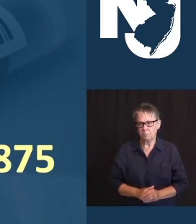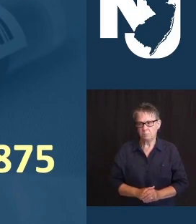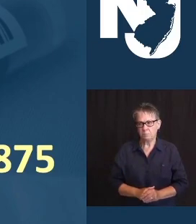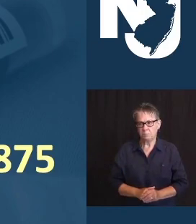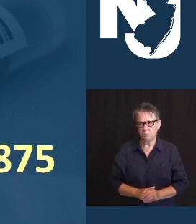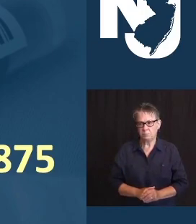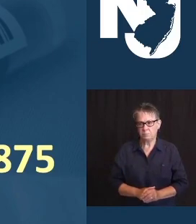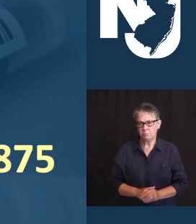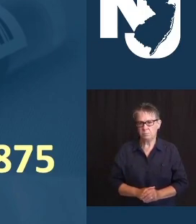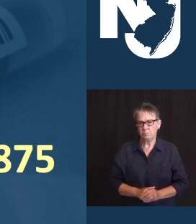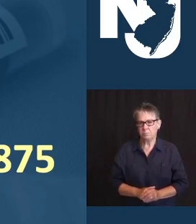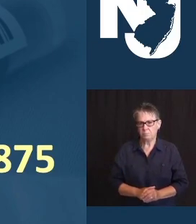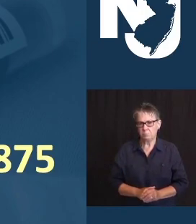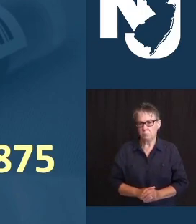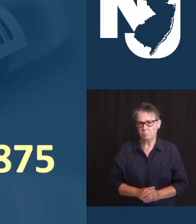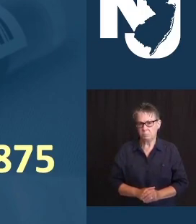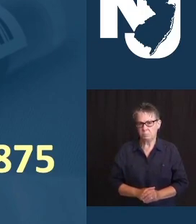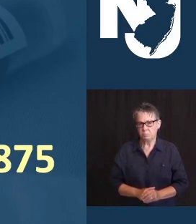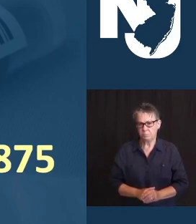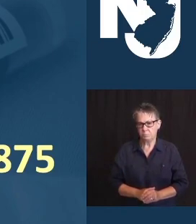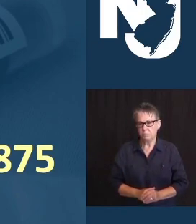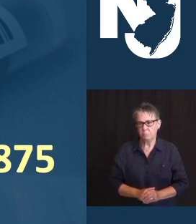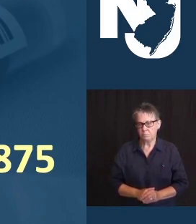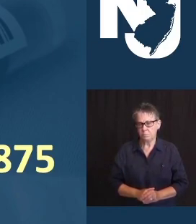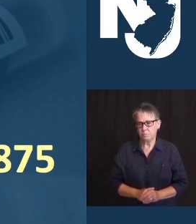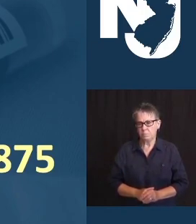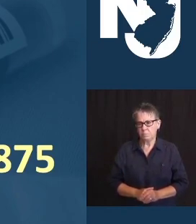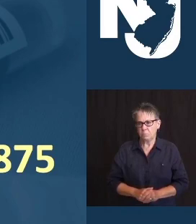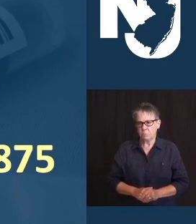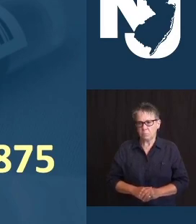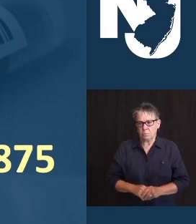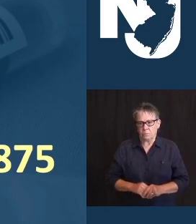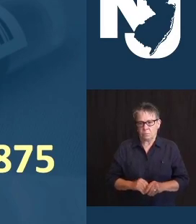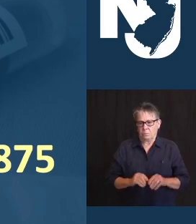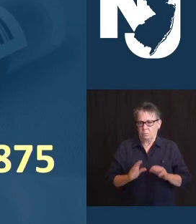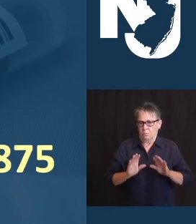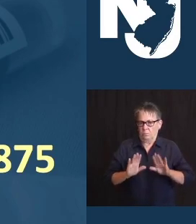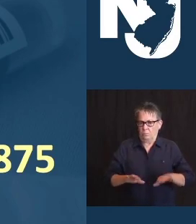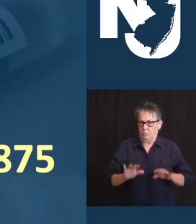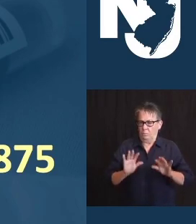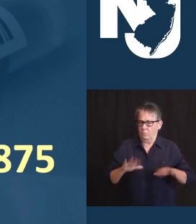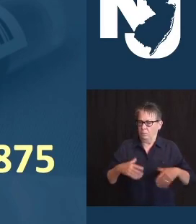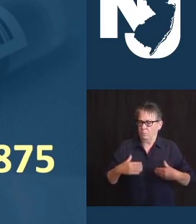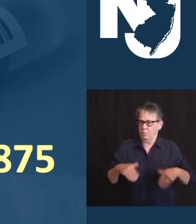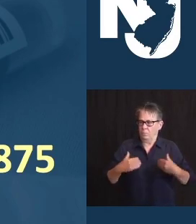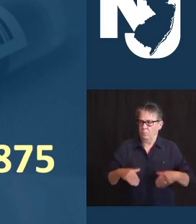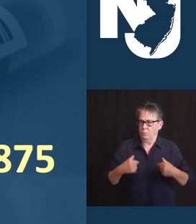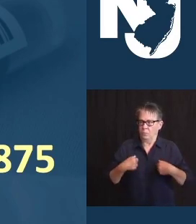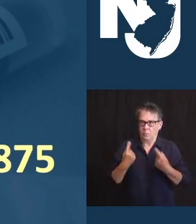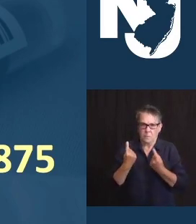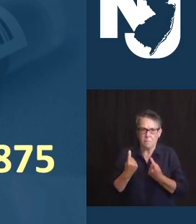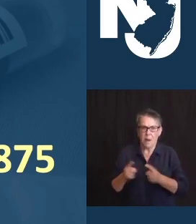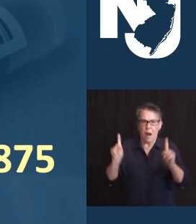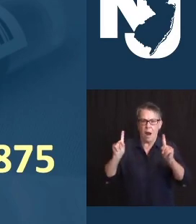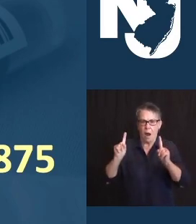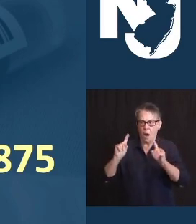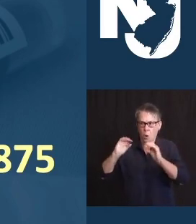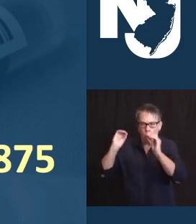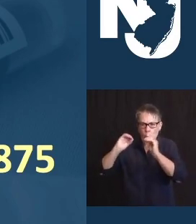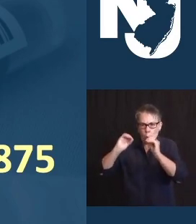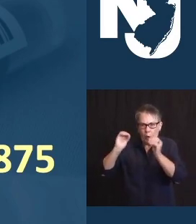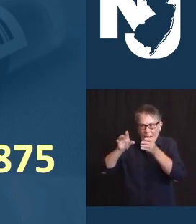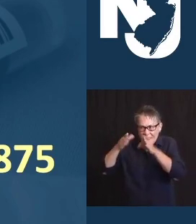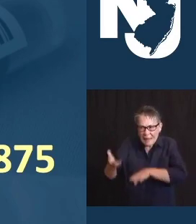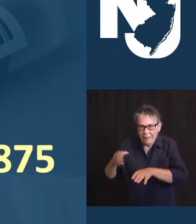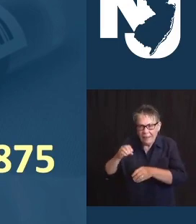While this is an extraordinary milestone, let me just remind folks, and Judy and Ed, correct me if you think I'm wrong about this, I'm going to say